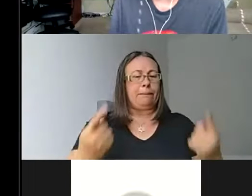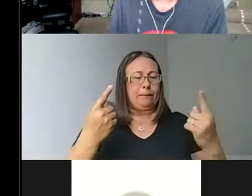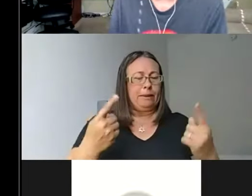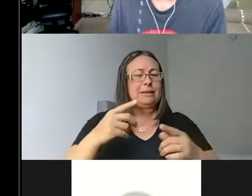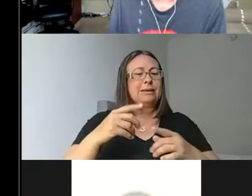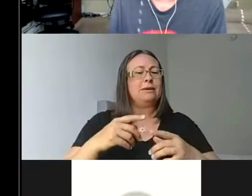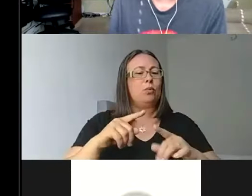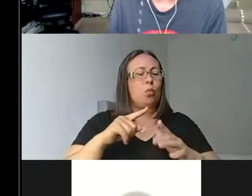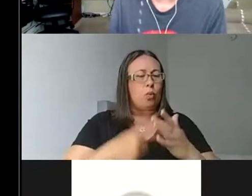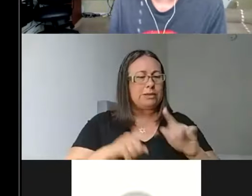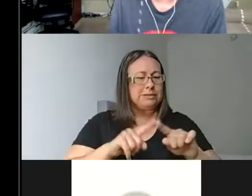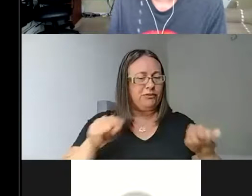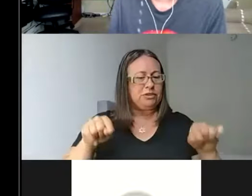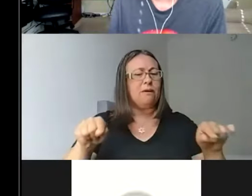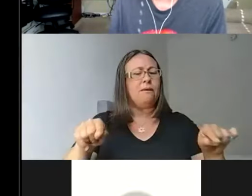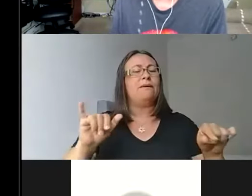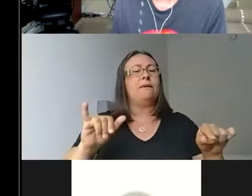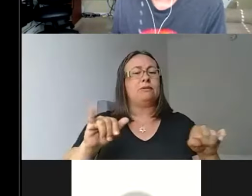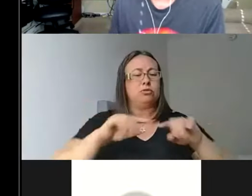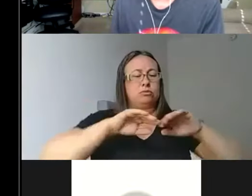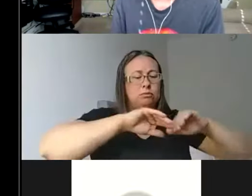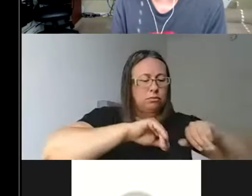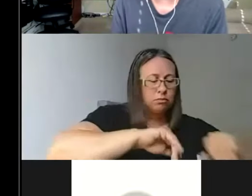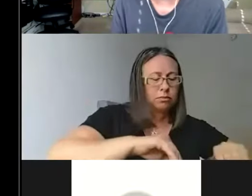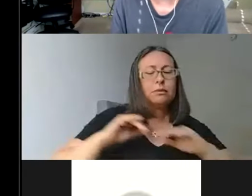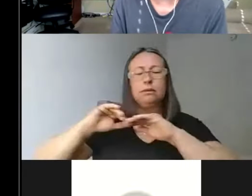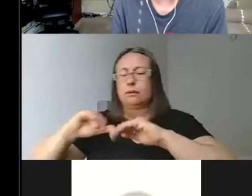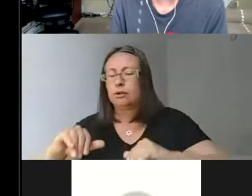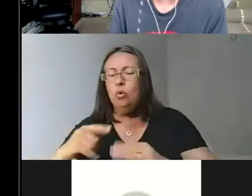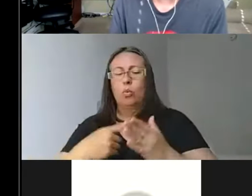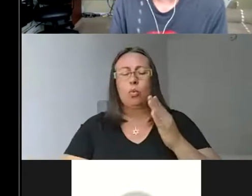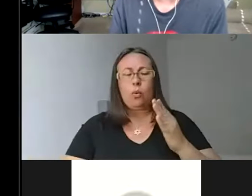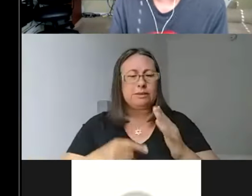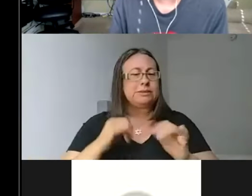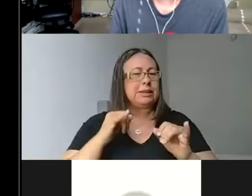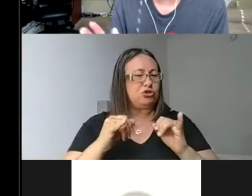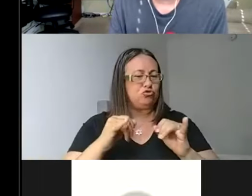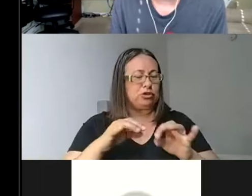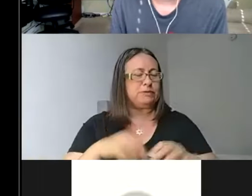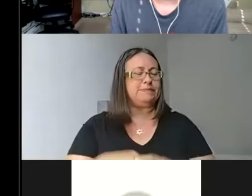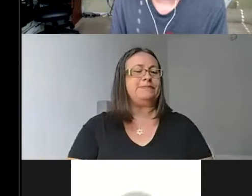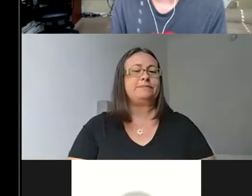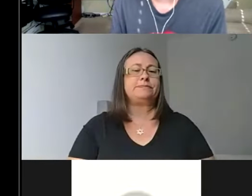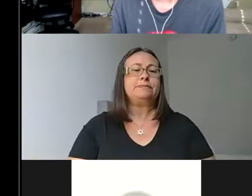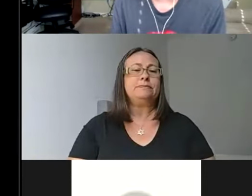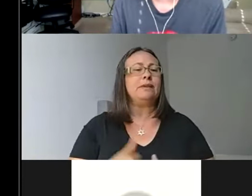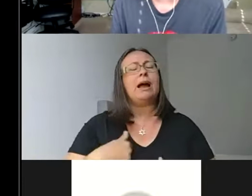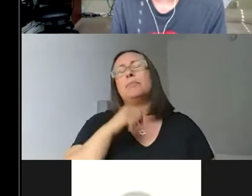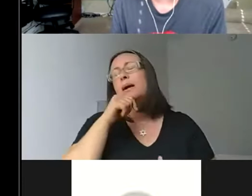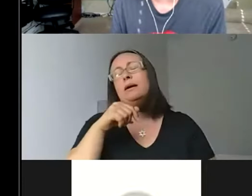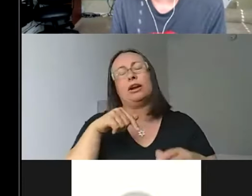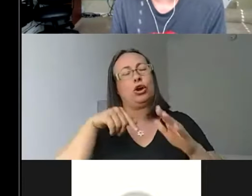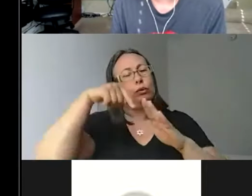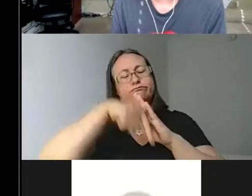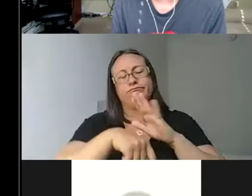what the instructions are that tell them to make those different kinds of cell types. So this is just, I'm not going to go through this data. This is just a